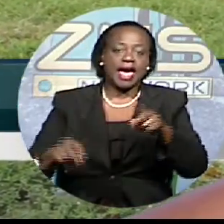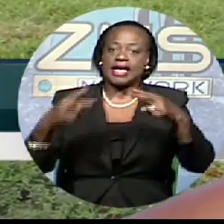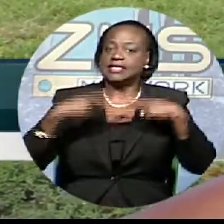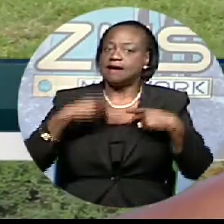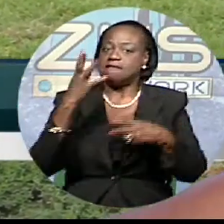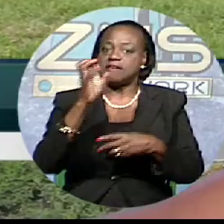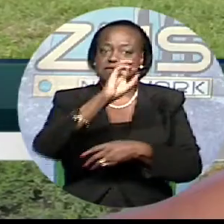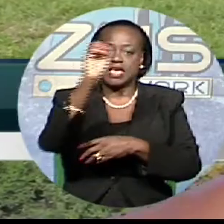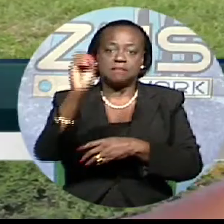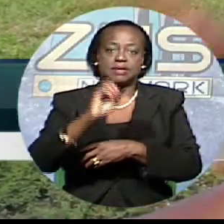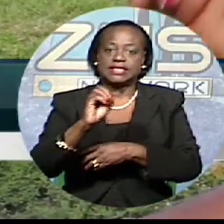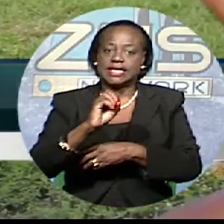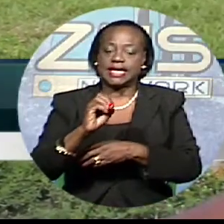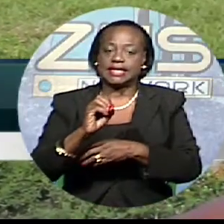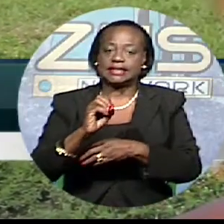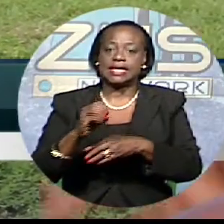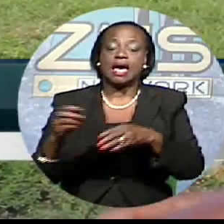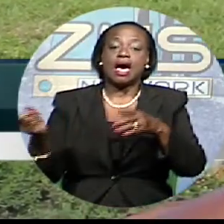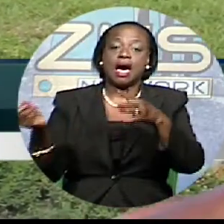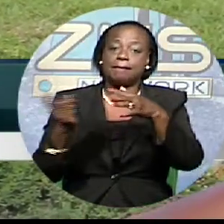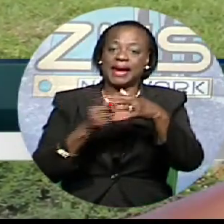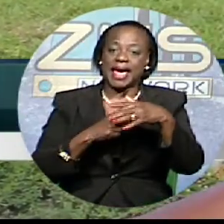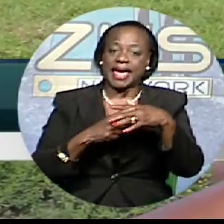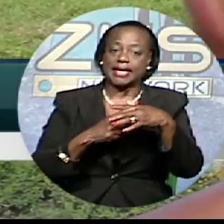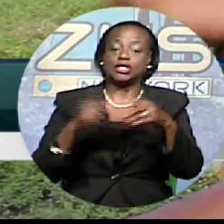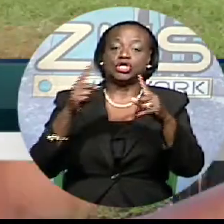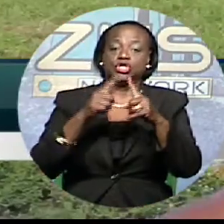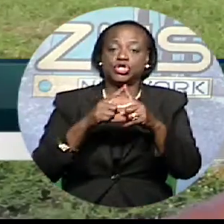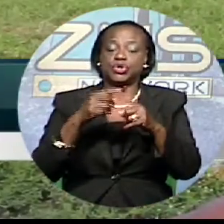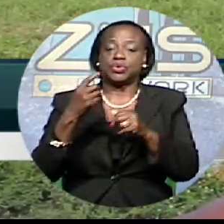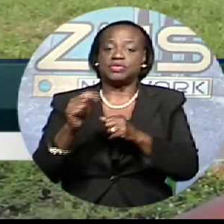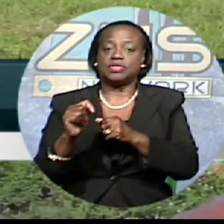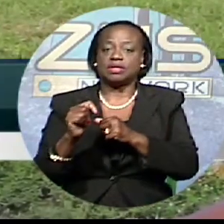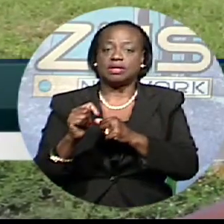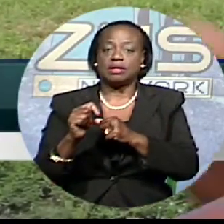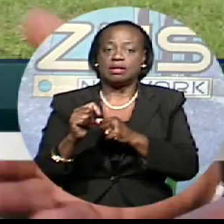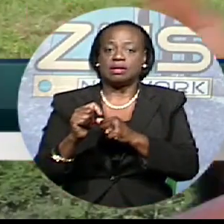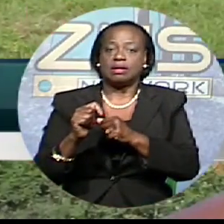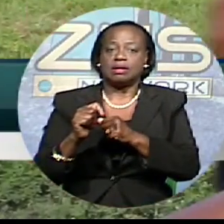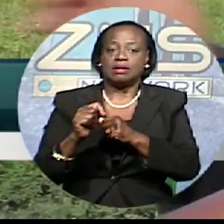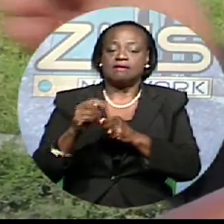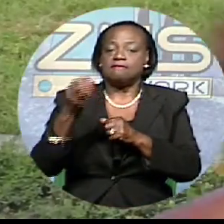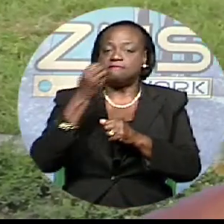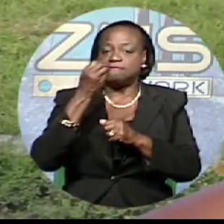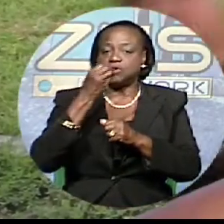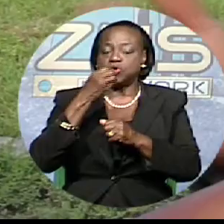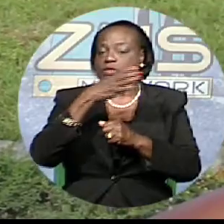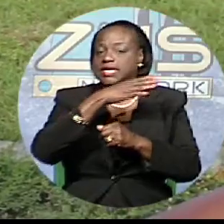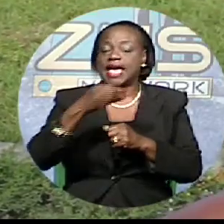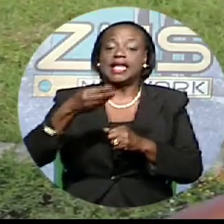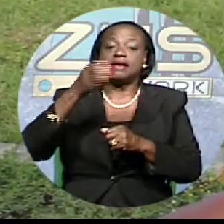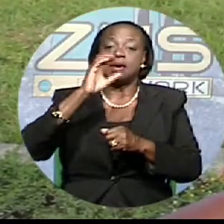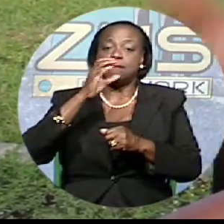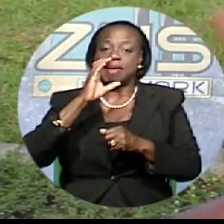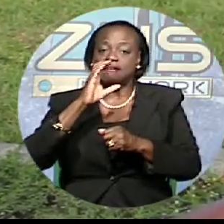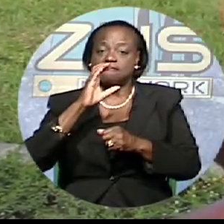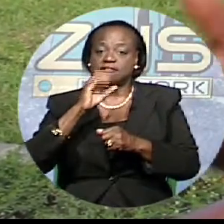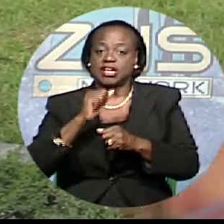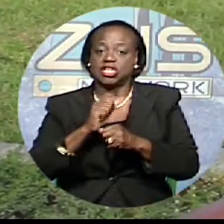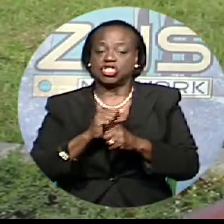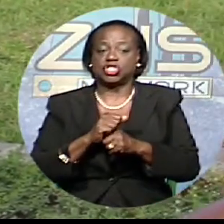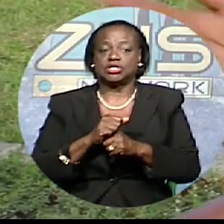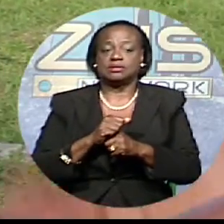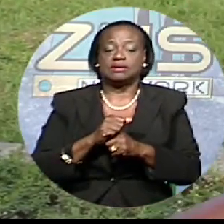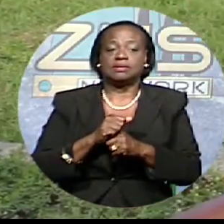on all food and beverage items. Well, the contract does allow for the parties to negotiate and come to